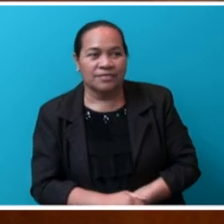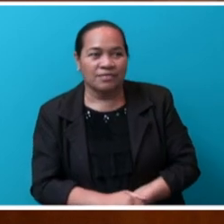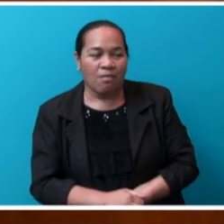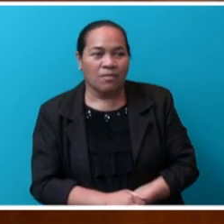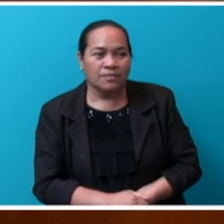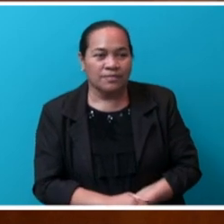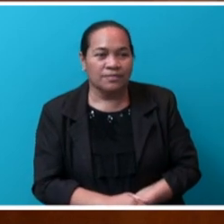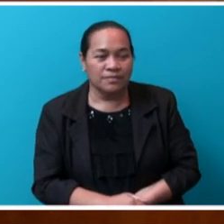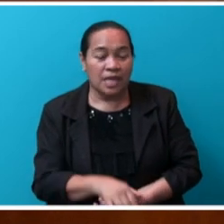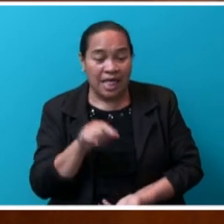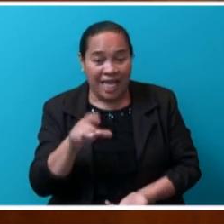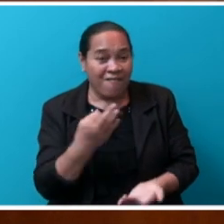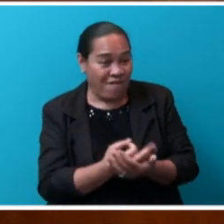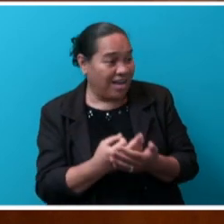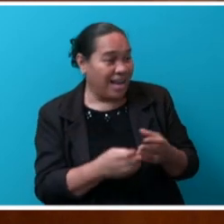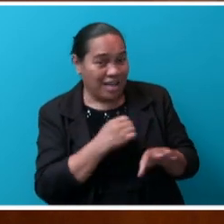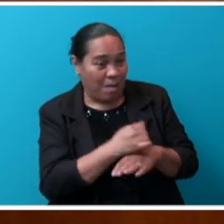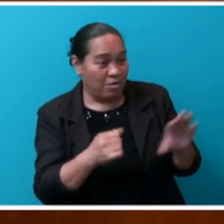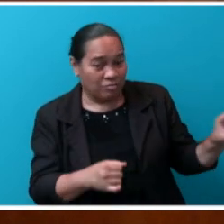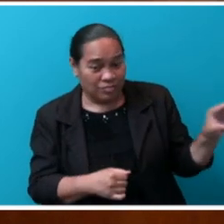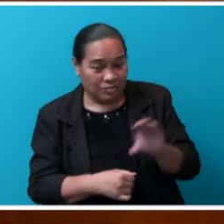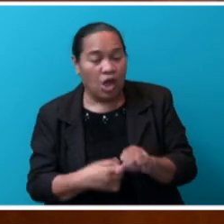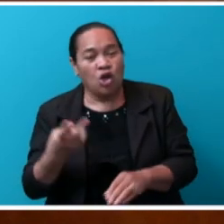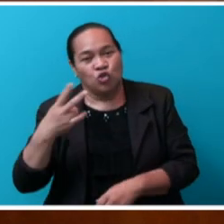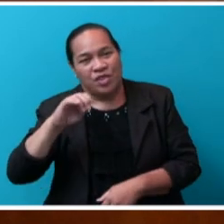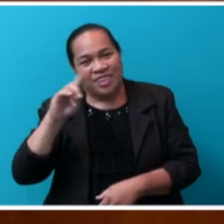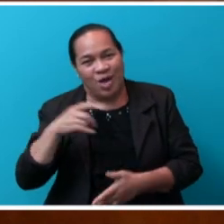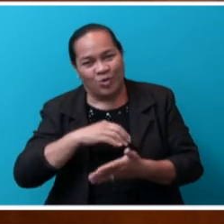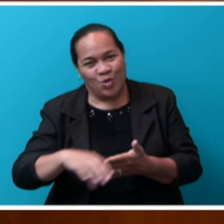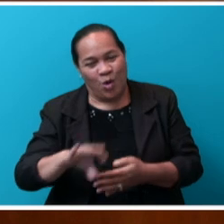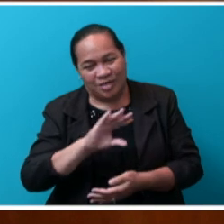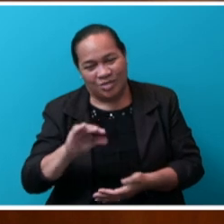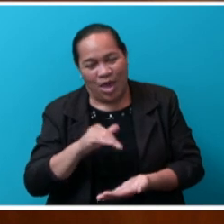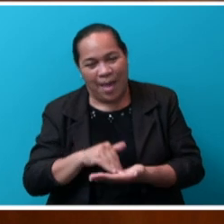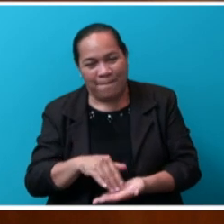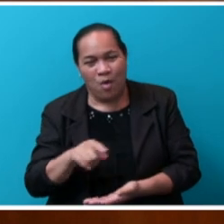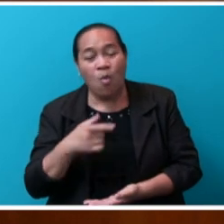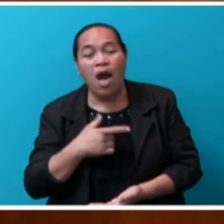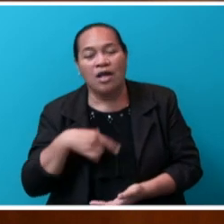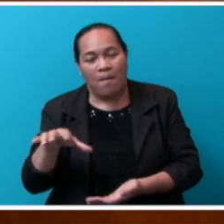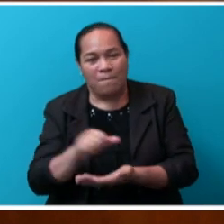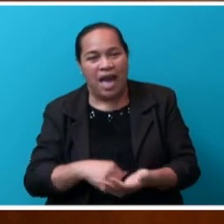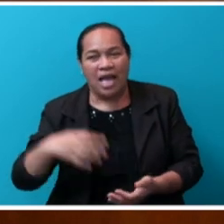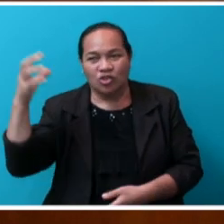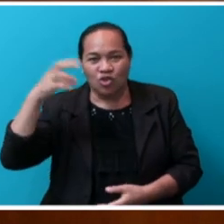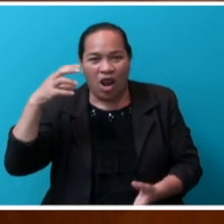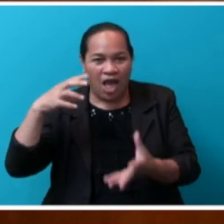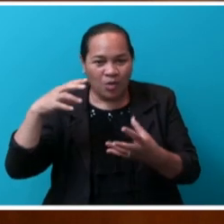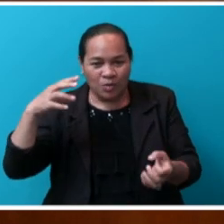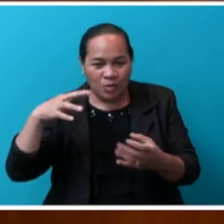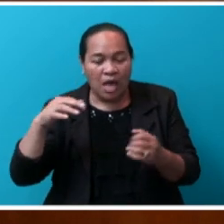Through the fund, Nasangalau Cooperative received $20,000 to acquire a solar system, freezer, and